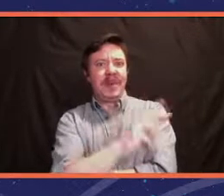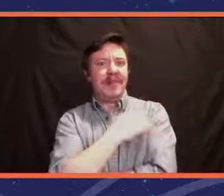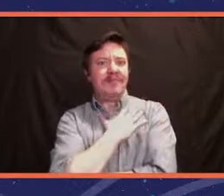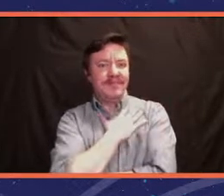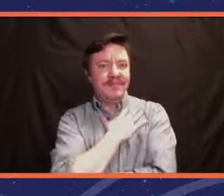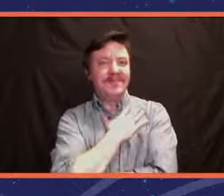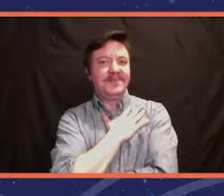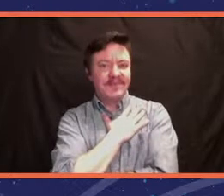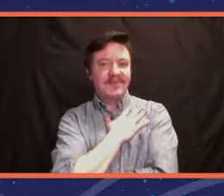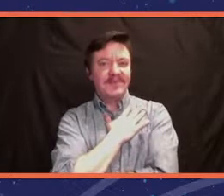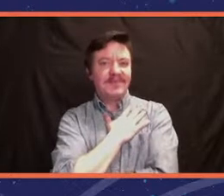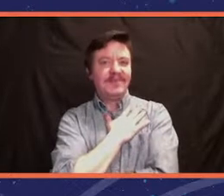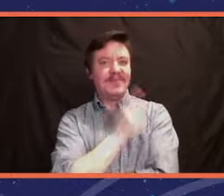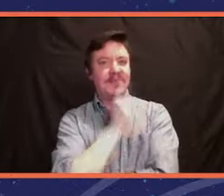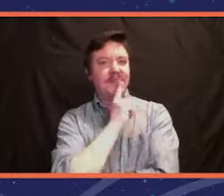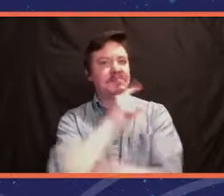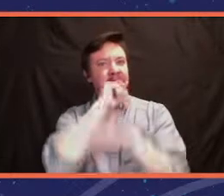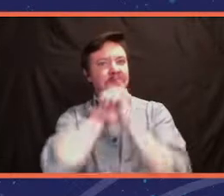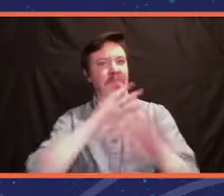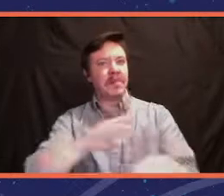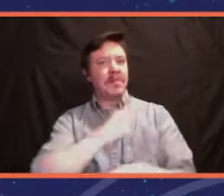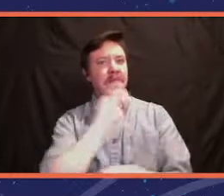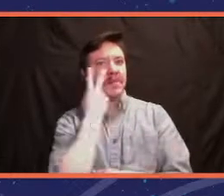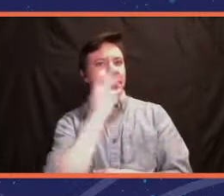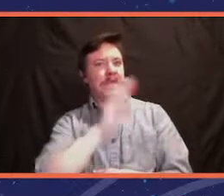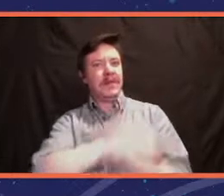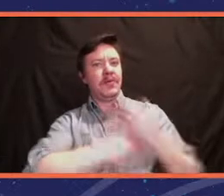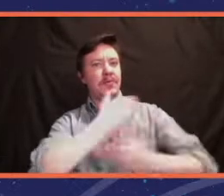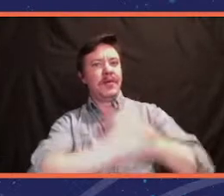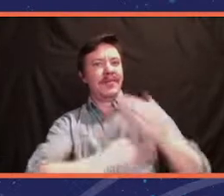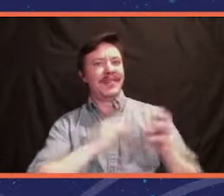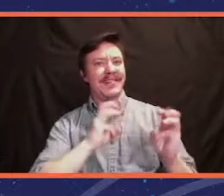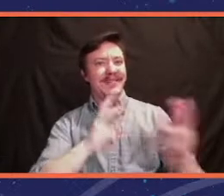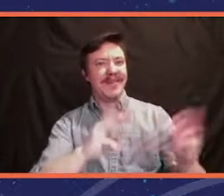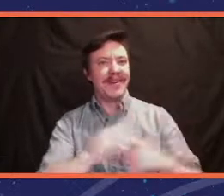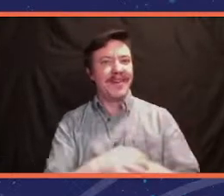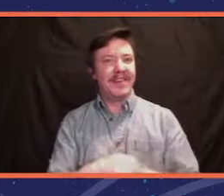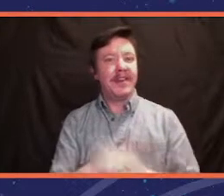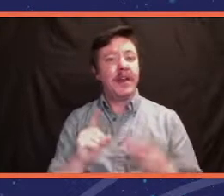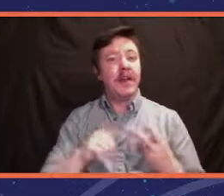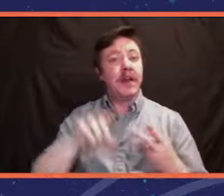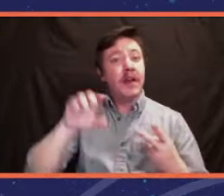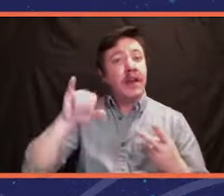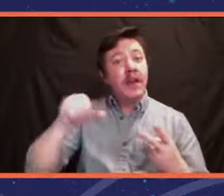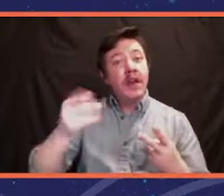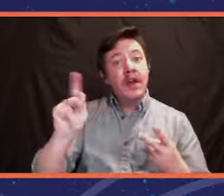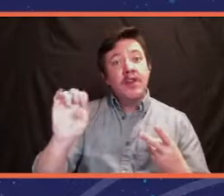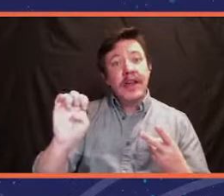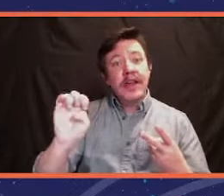I've been so blessed to see that process. I'll hand it over to you, Jackie.